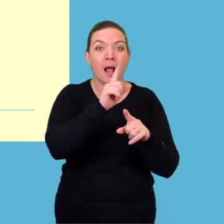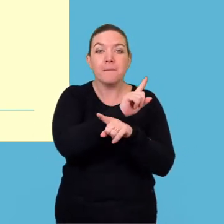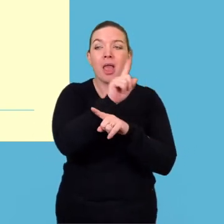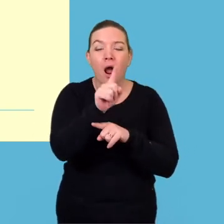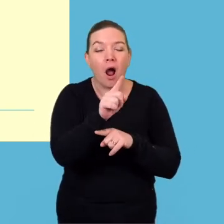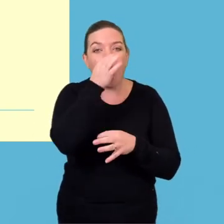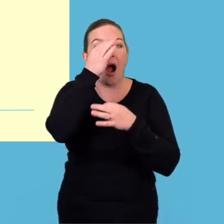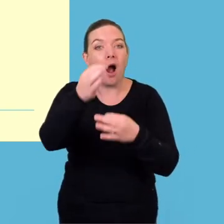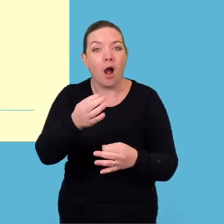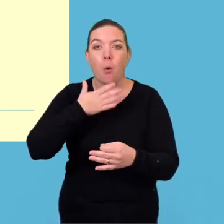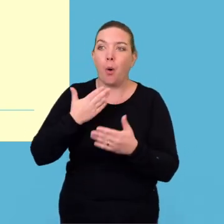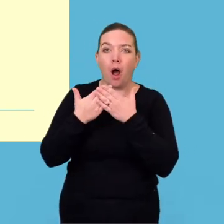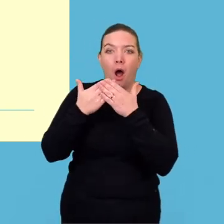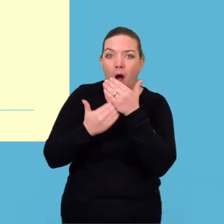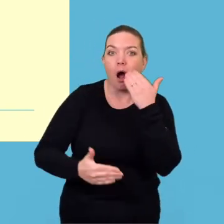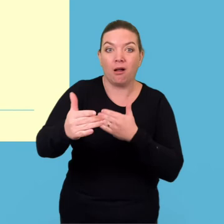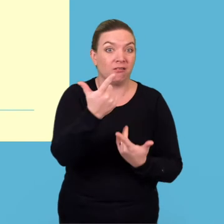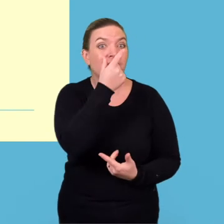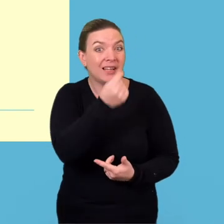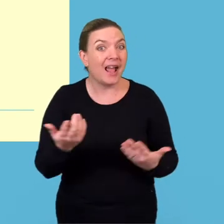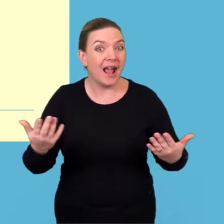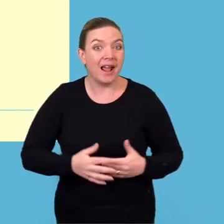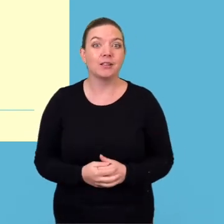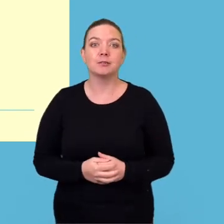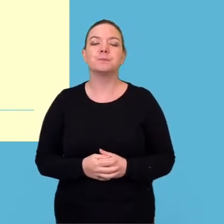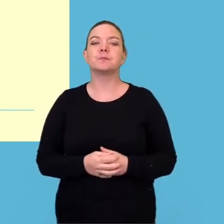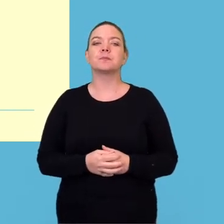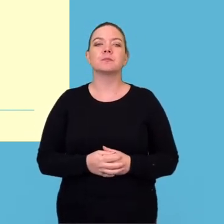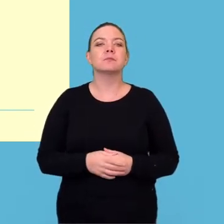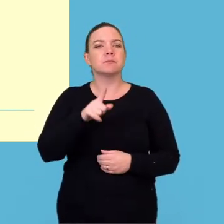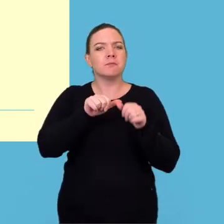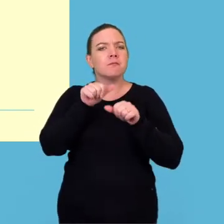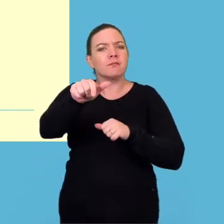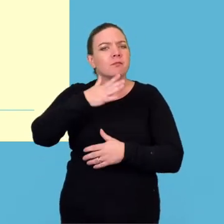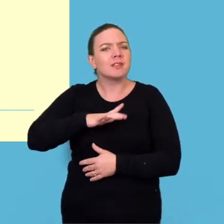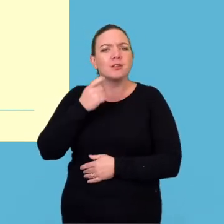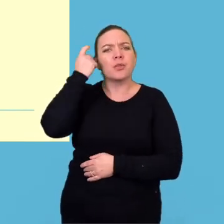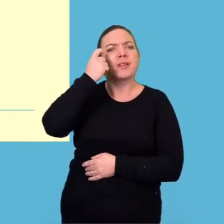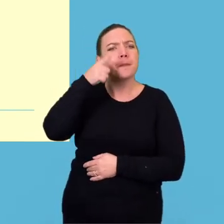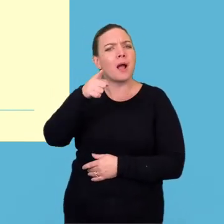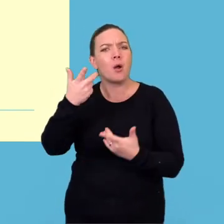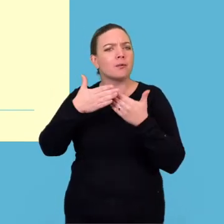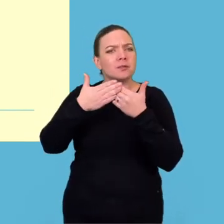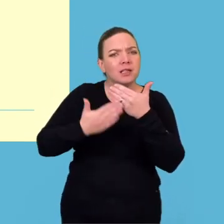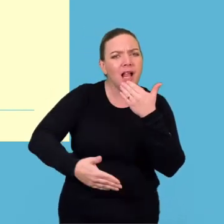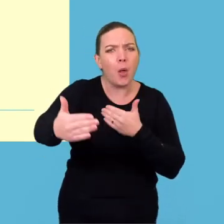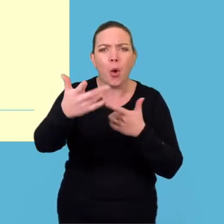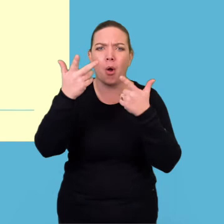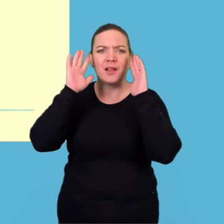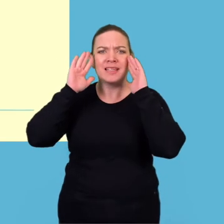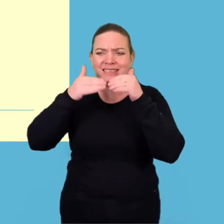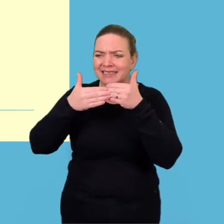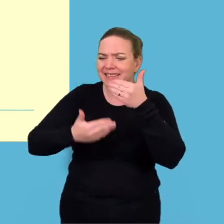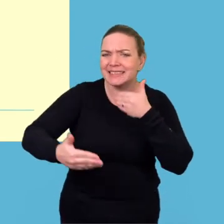The next thing to think about is how long you actually want to spend studying. The intensity of the course, that's if you choose to study full